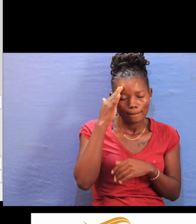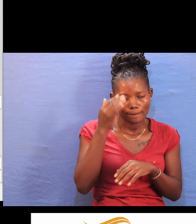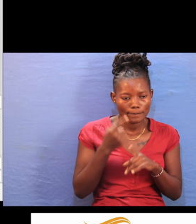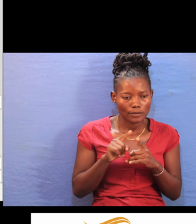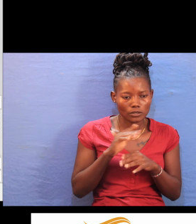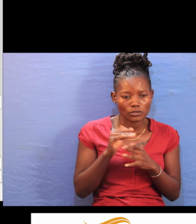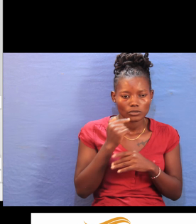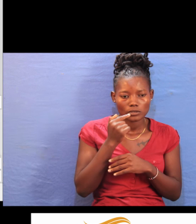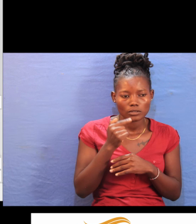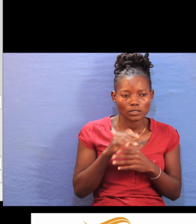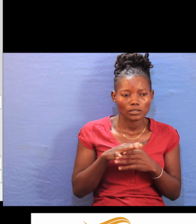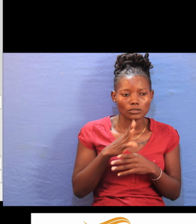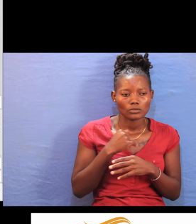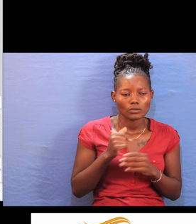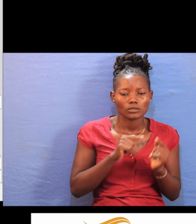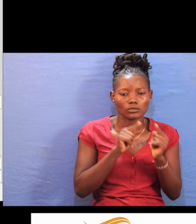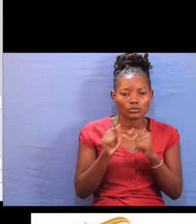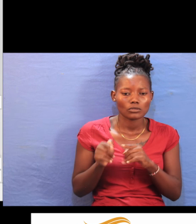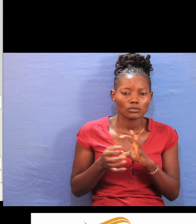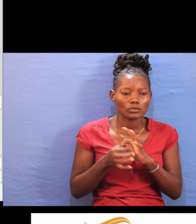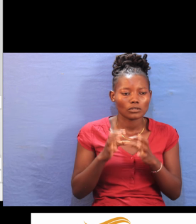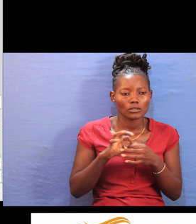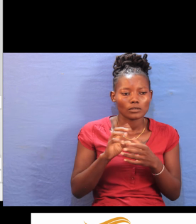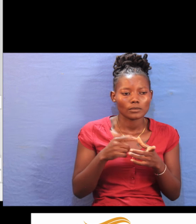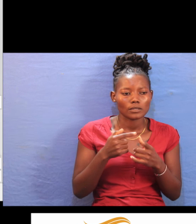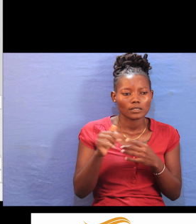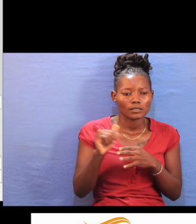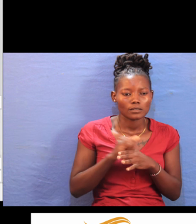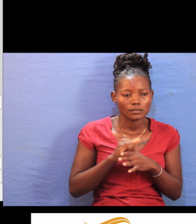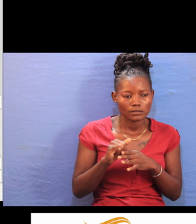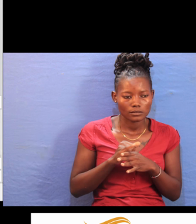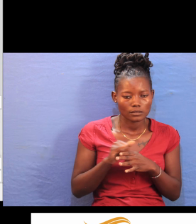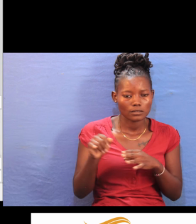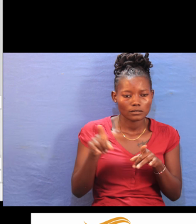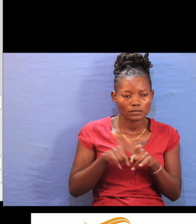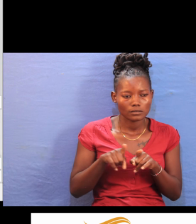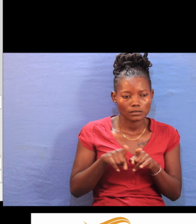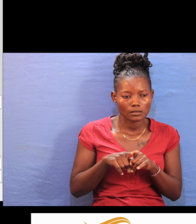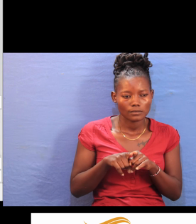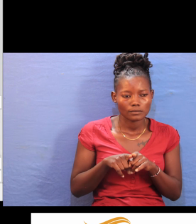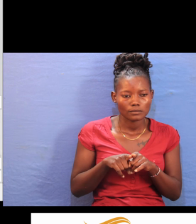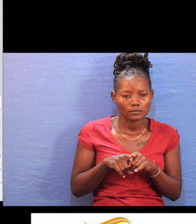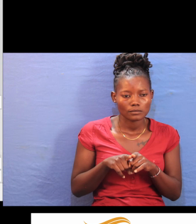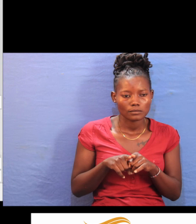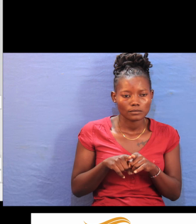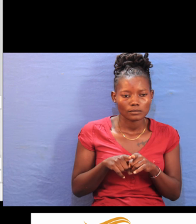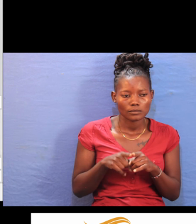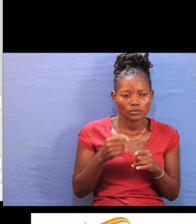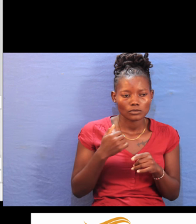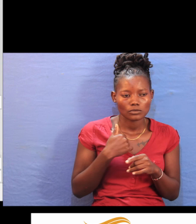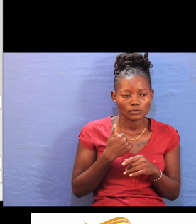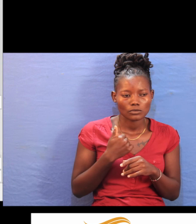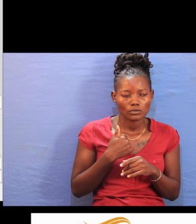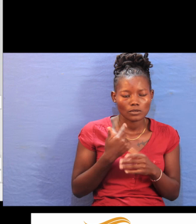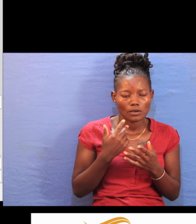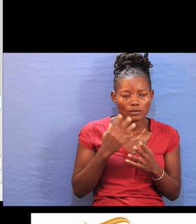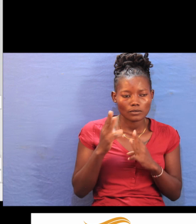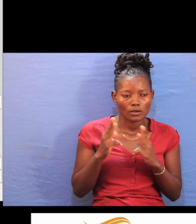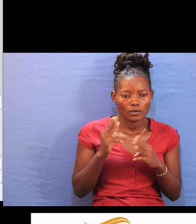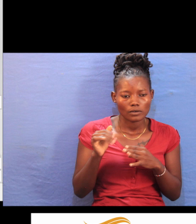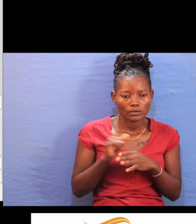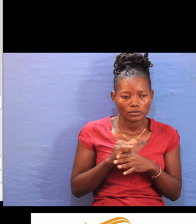whatever your goals are, your behavior needs to match those goals there. And if that's all you're If your goal is just to compete locally,